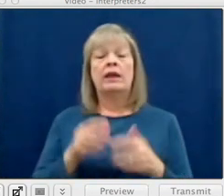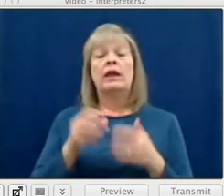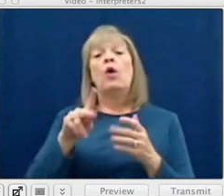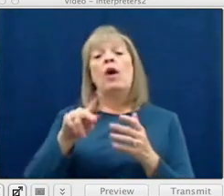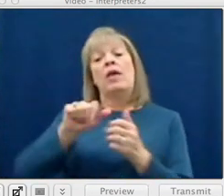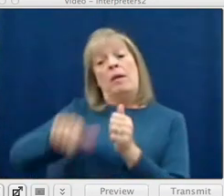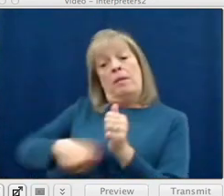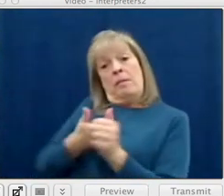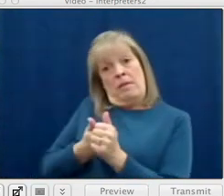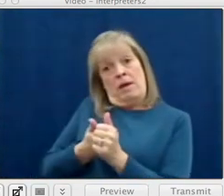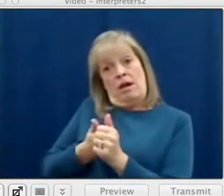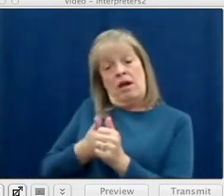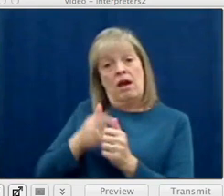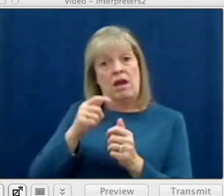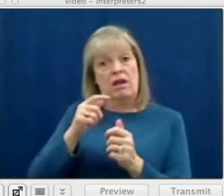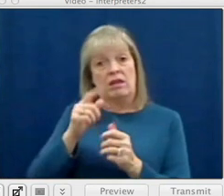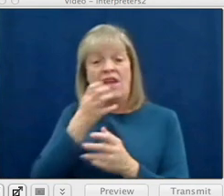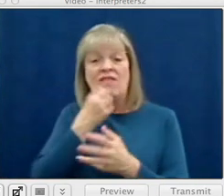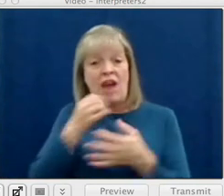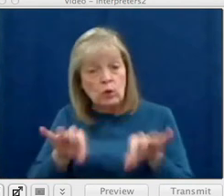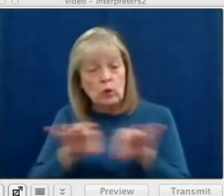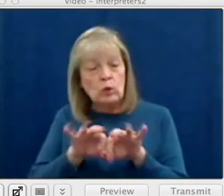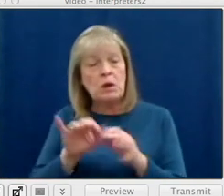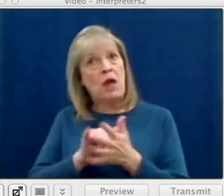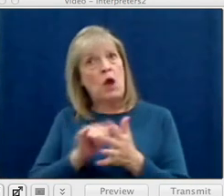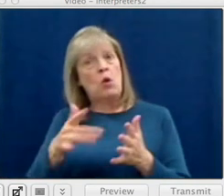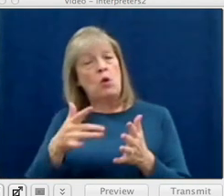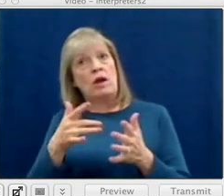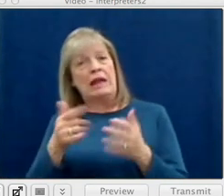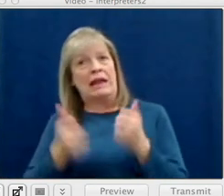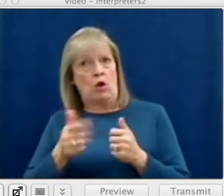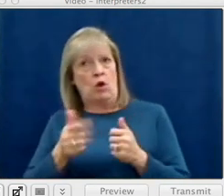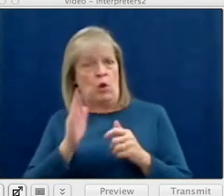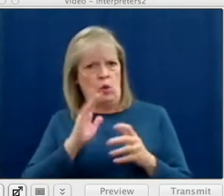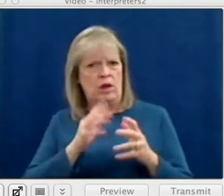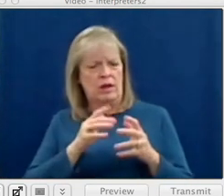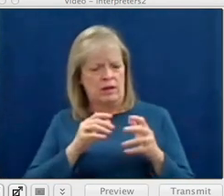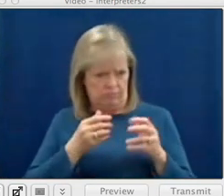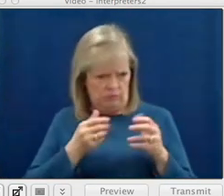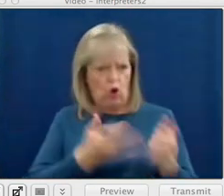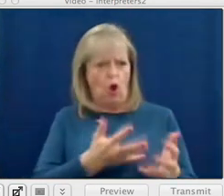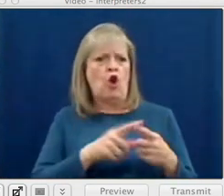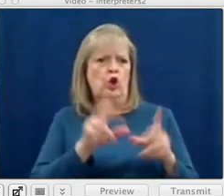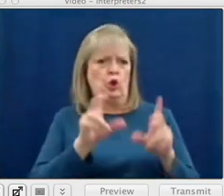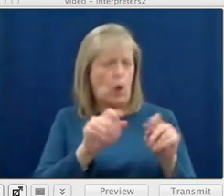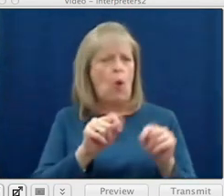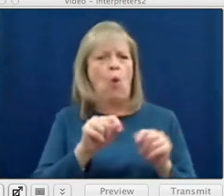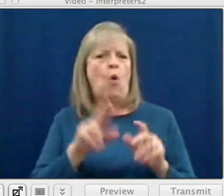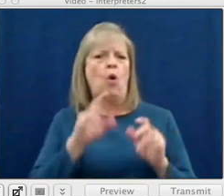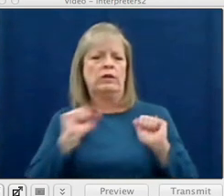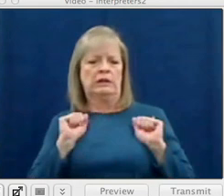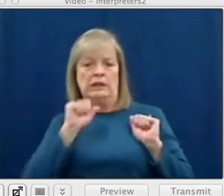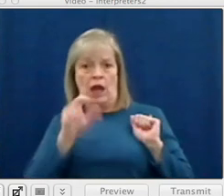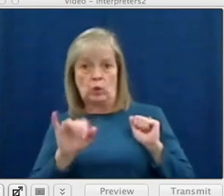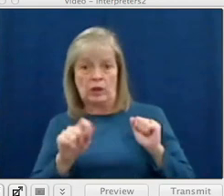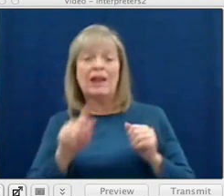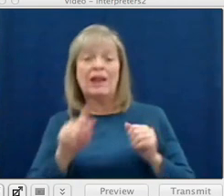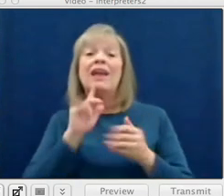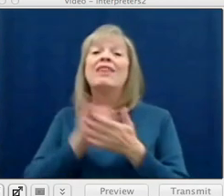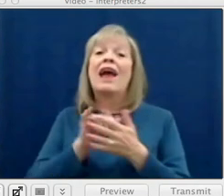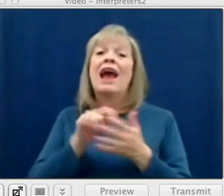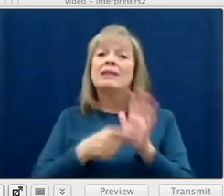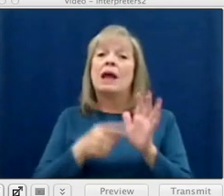that are either compelling or restraining her, the ones that are being deprioritized, in this example, laissez-faire, or letting